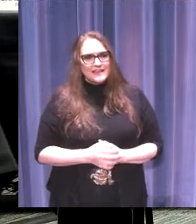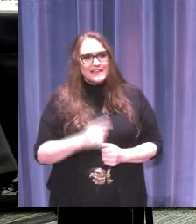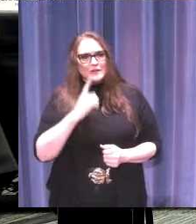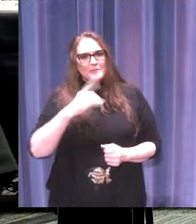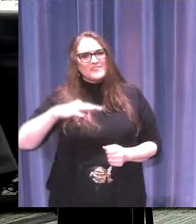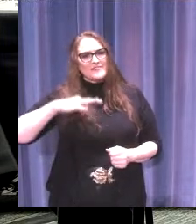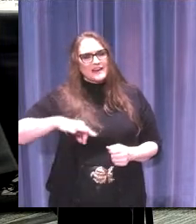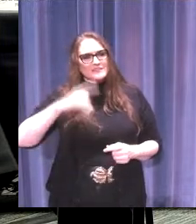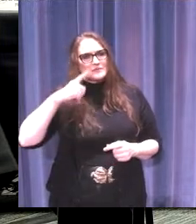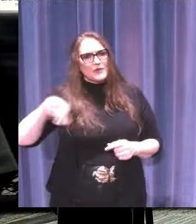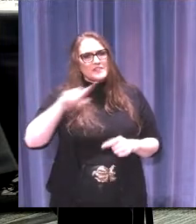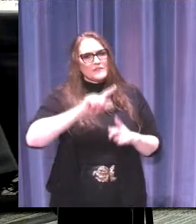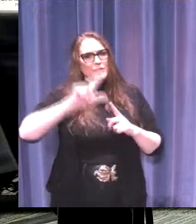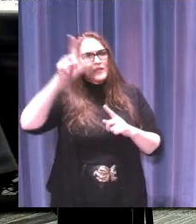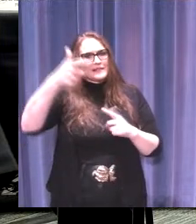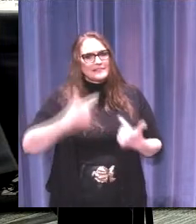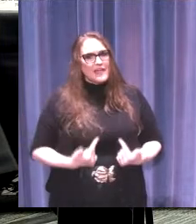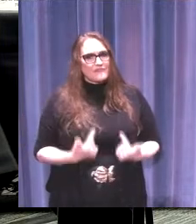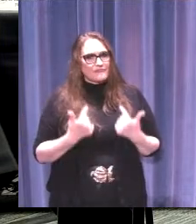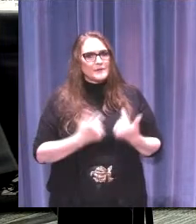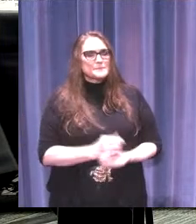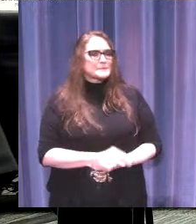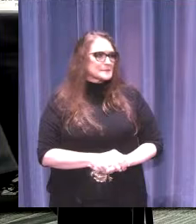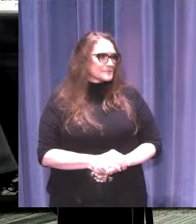advantageous in later life.